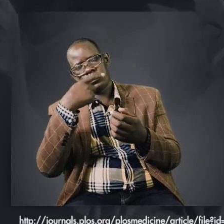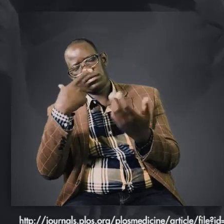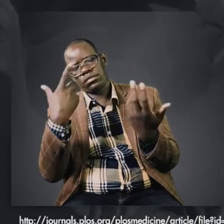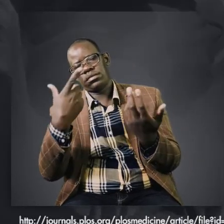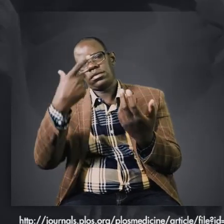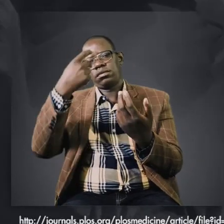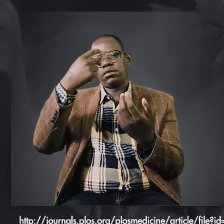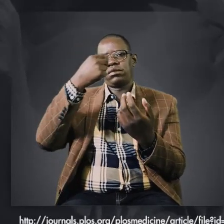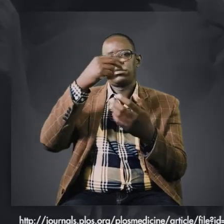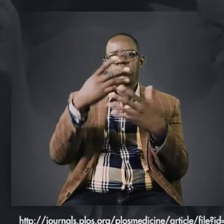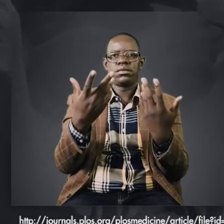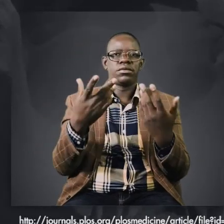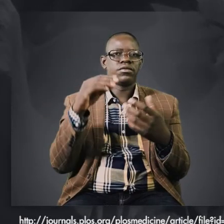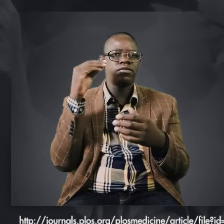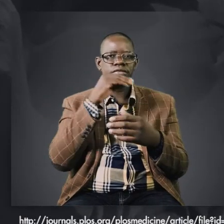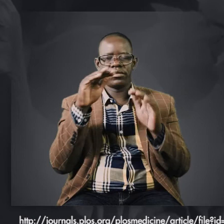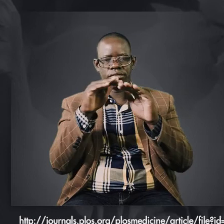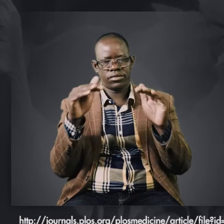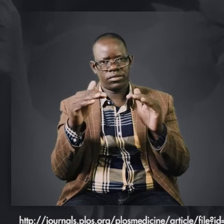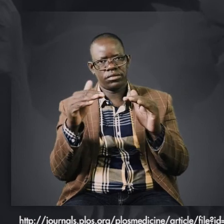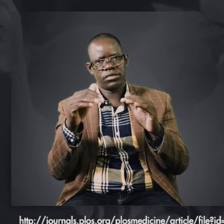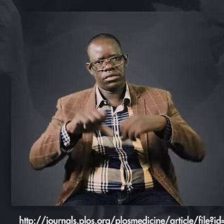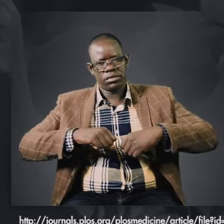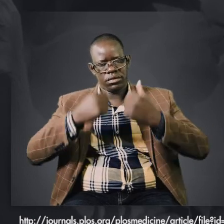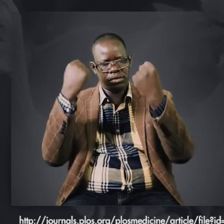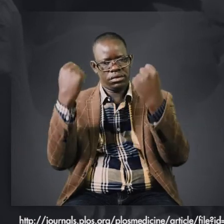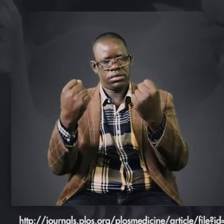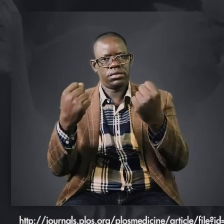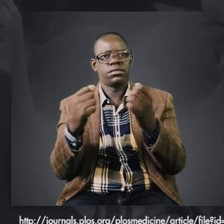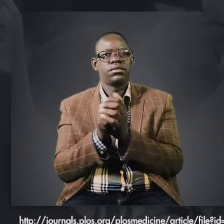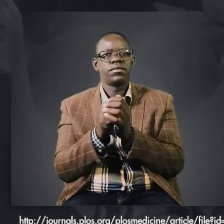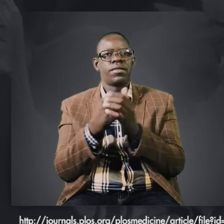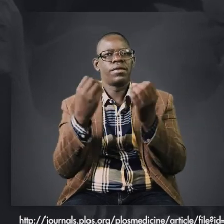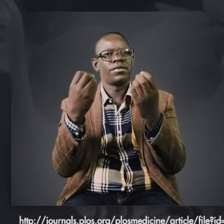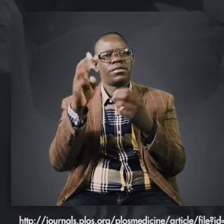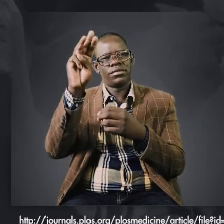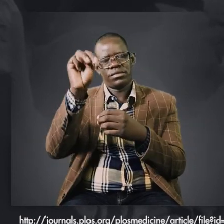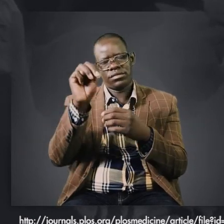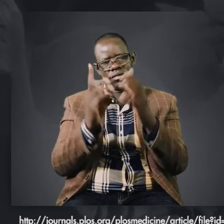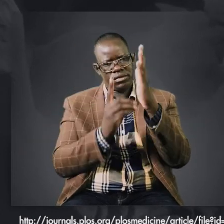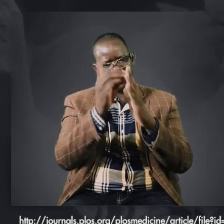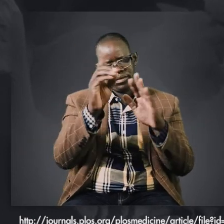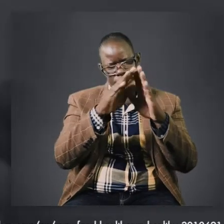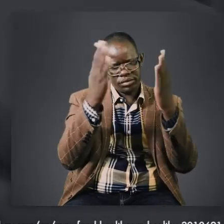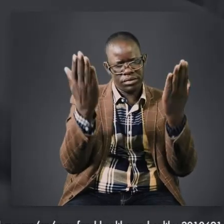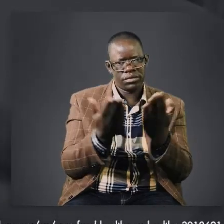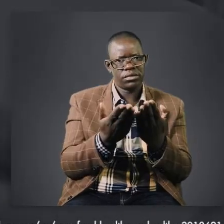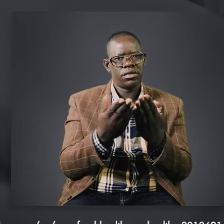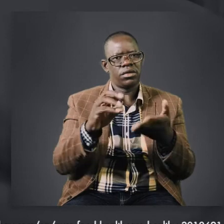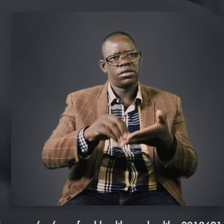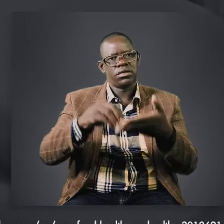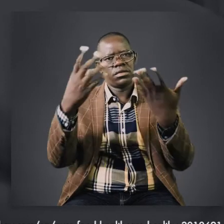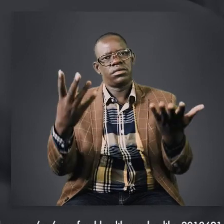immunization. A balanced diet helps people to stay healthy and strong. But millions of people in the developing world are too